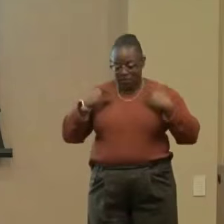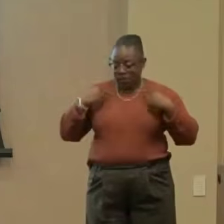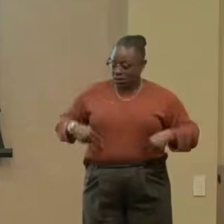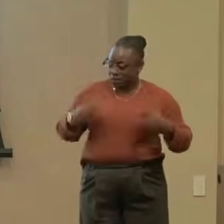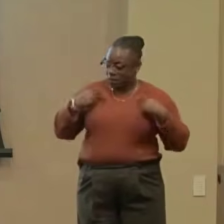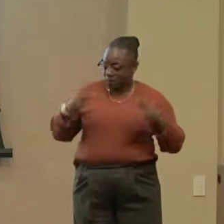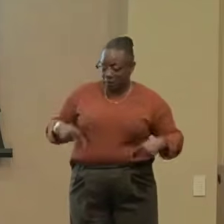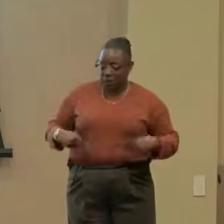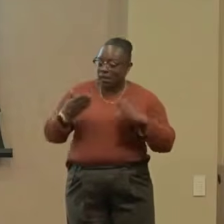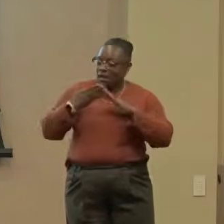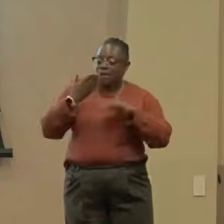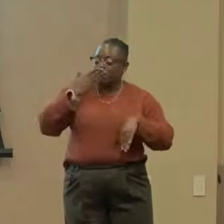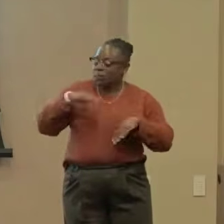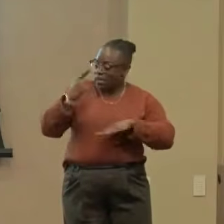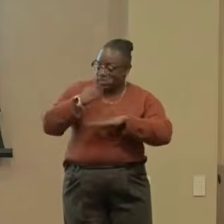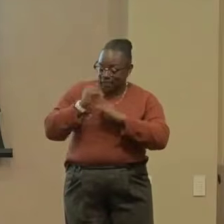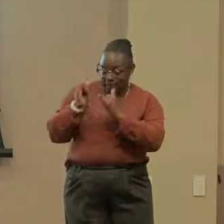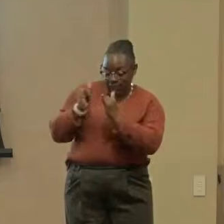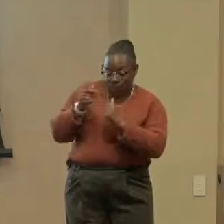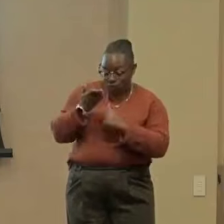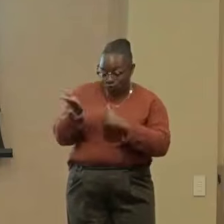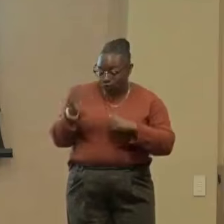my days just as you are. And